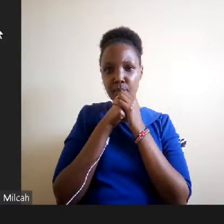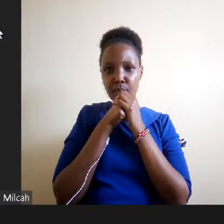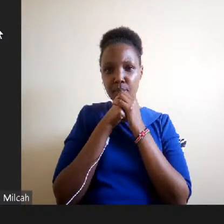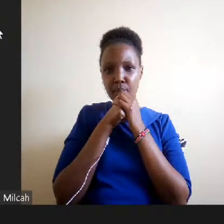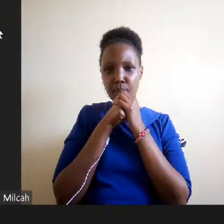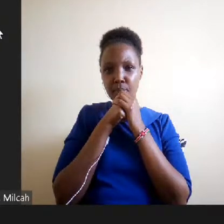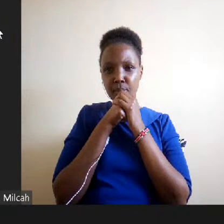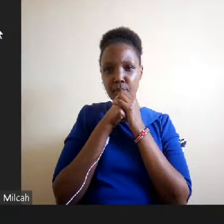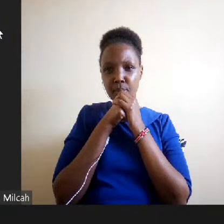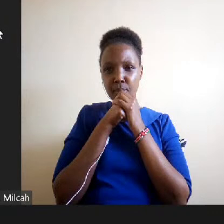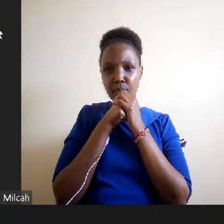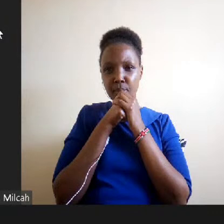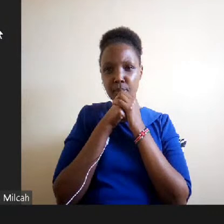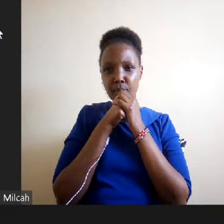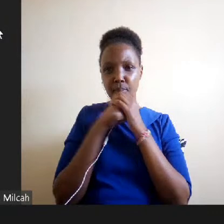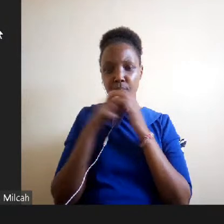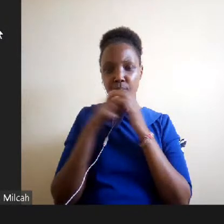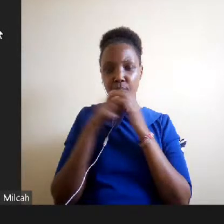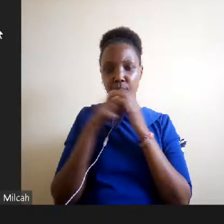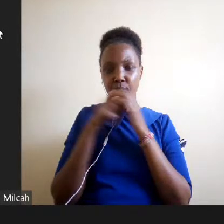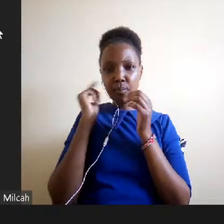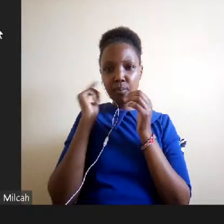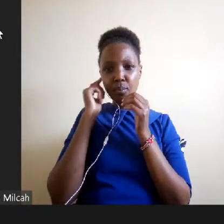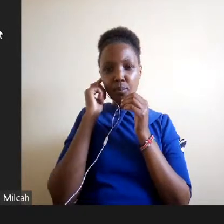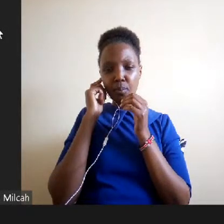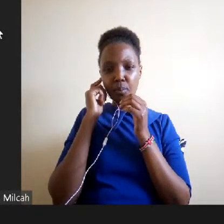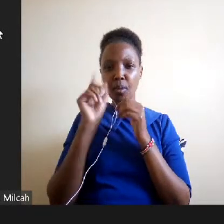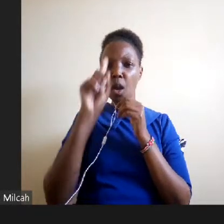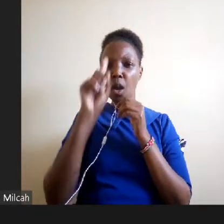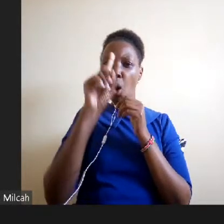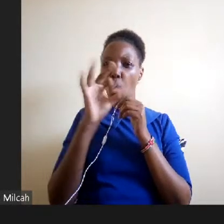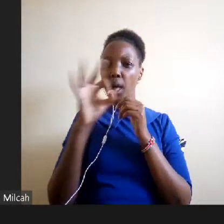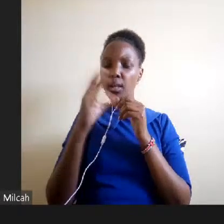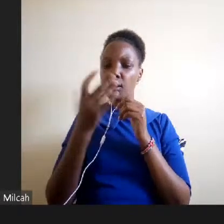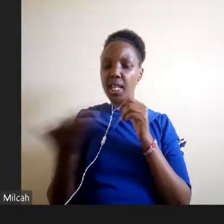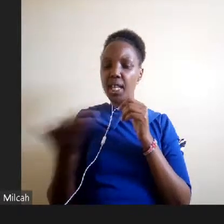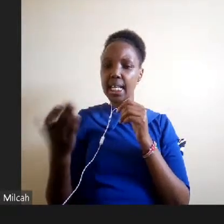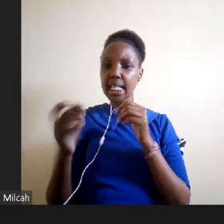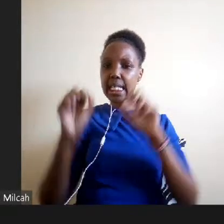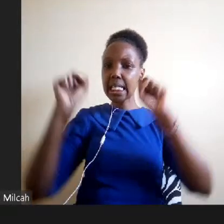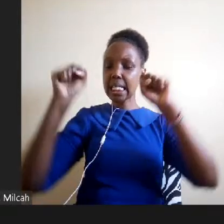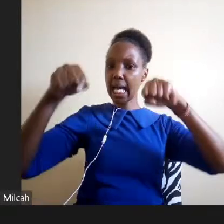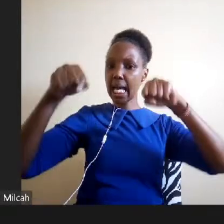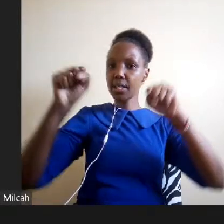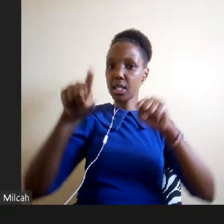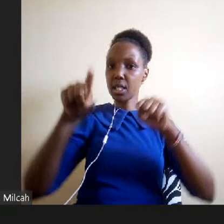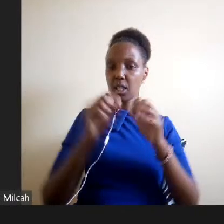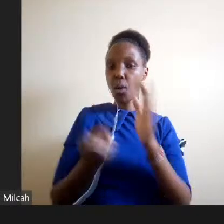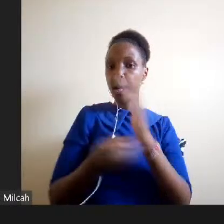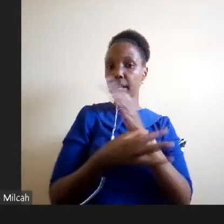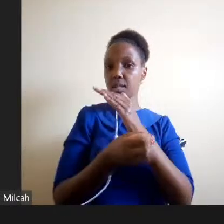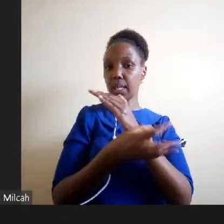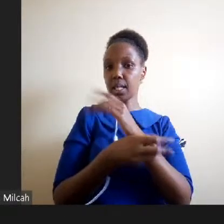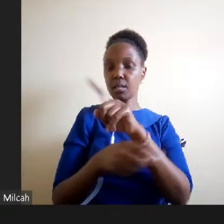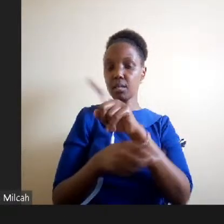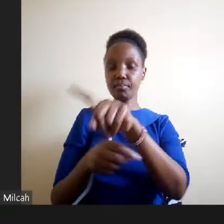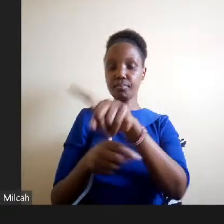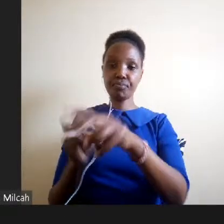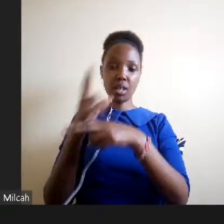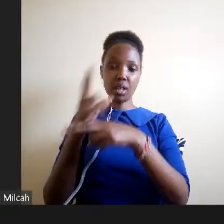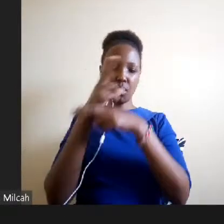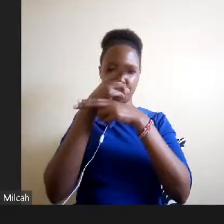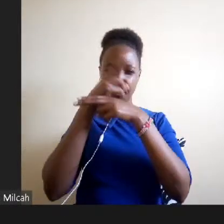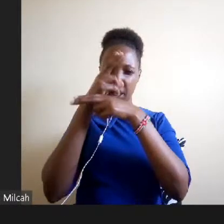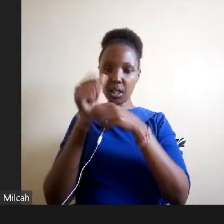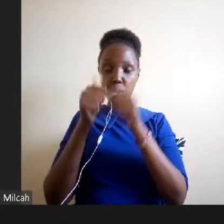the first. I think one of the things that I can agree with the video we've just watched, and I